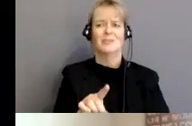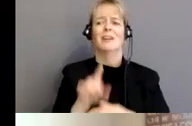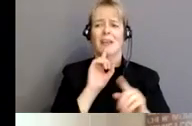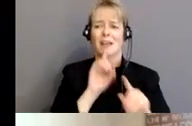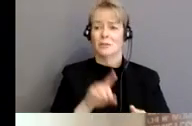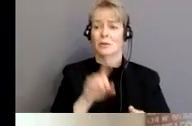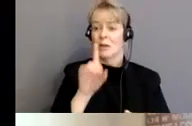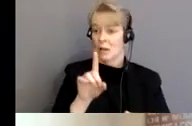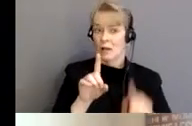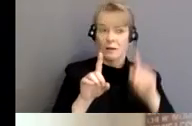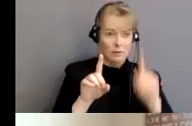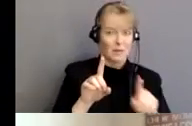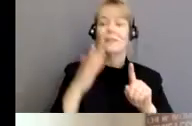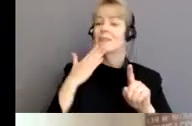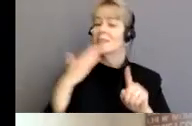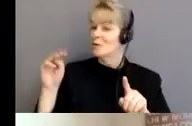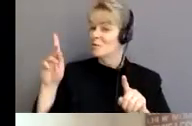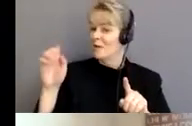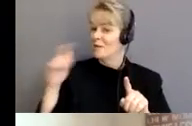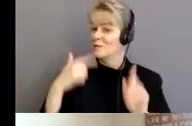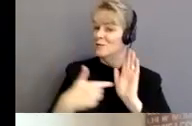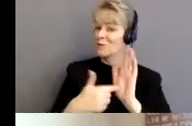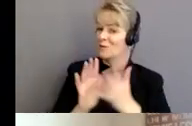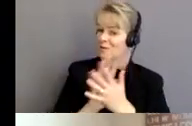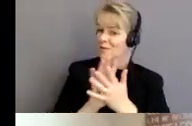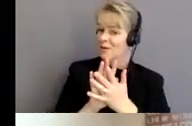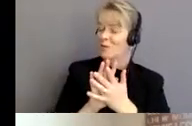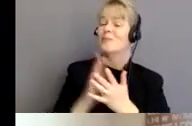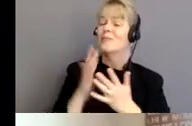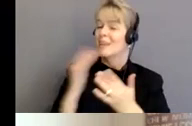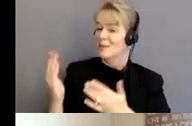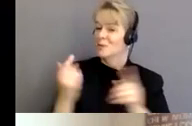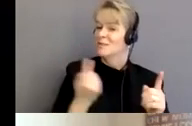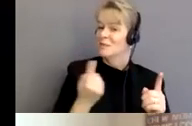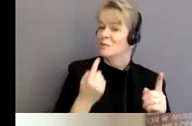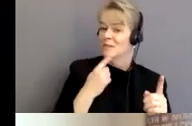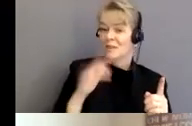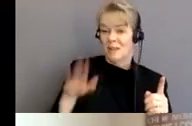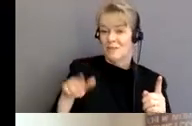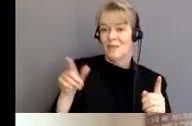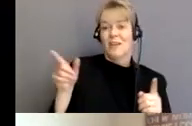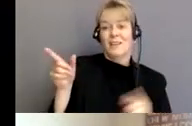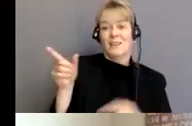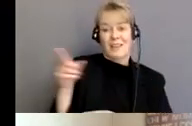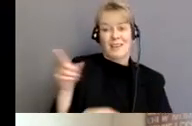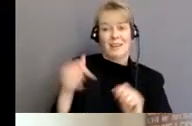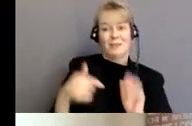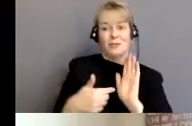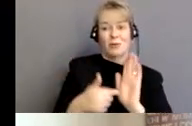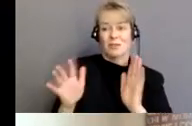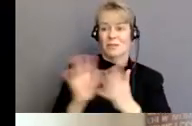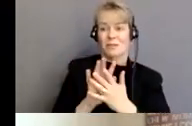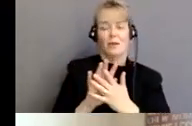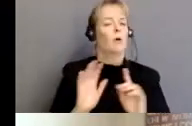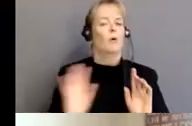could have the rest, thanks Mike for showing your video. If we could have the rest of the panelists show their video. It's not showing the